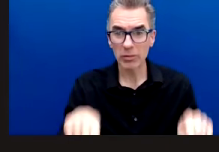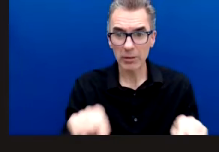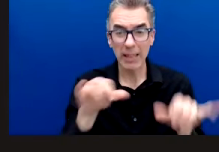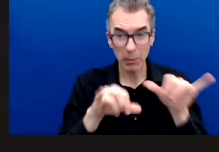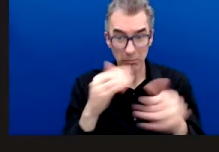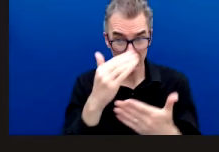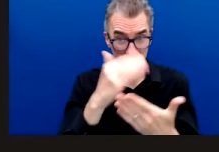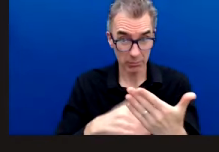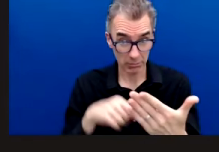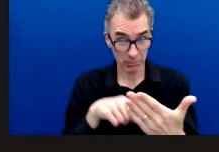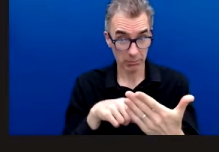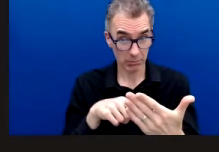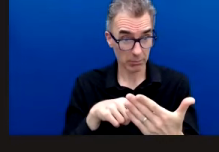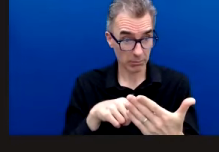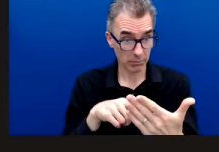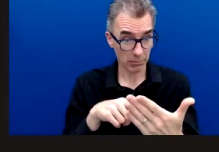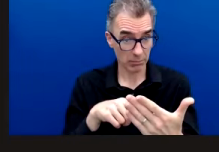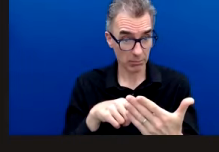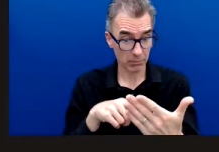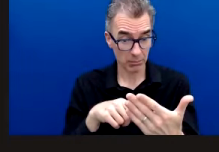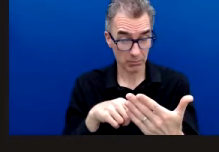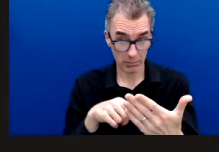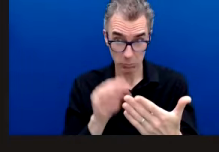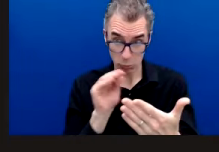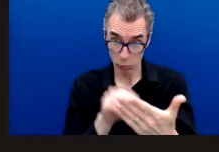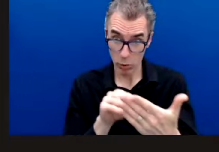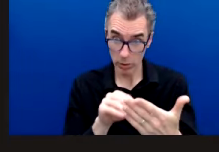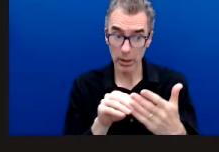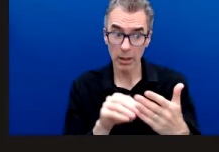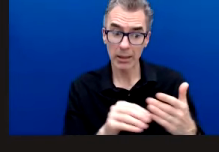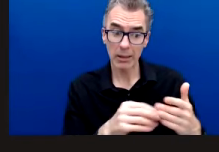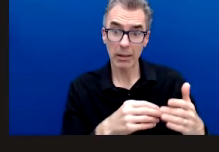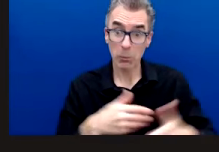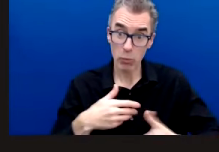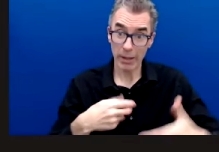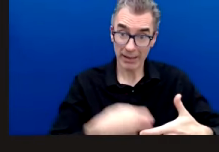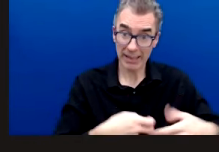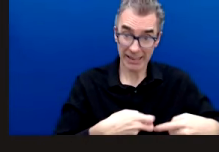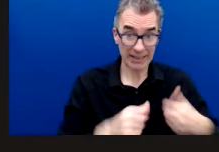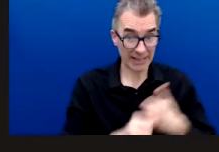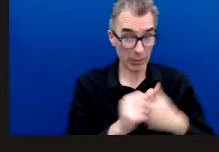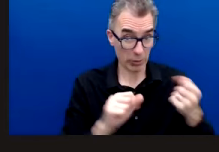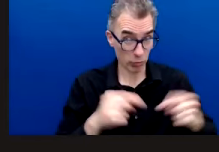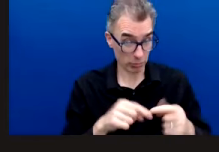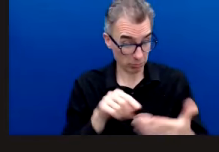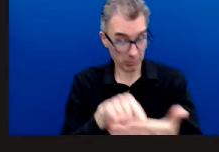indicates that can harm the fetus? That it can harm the fetus?